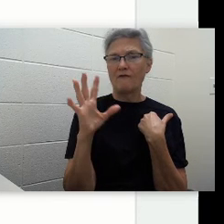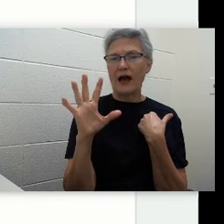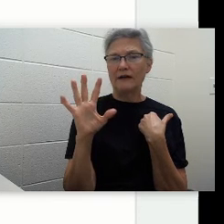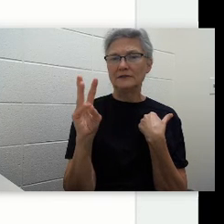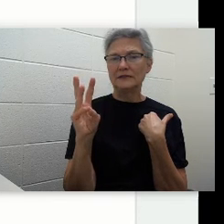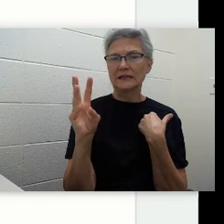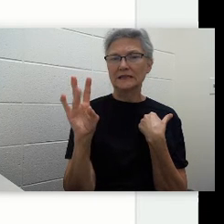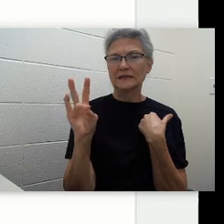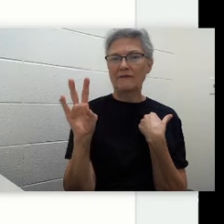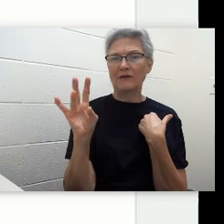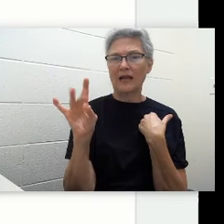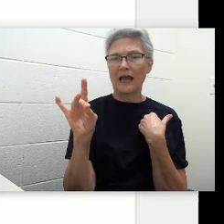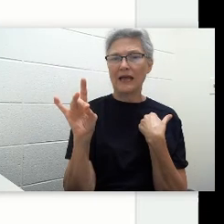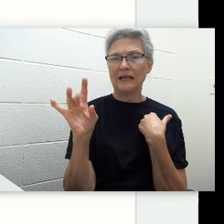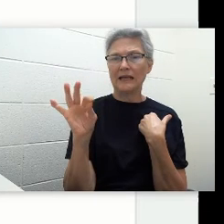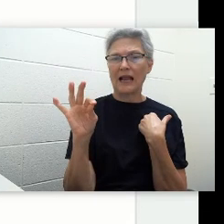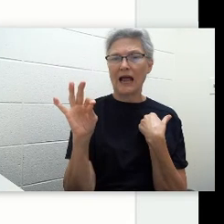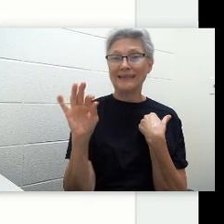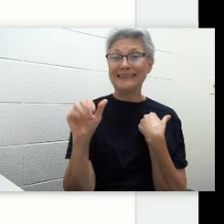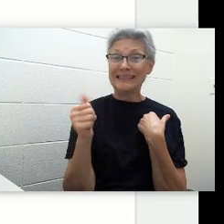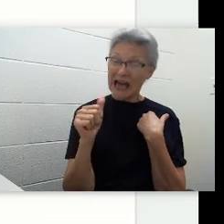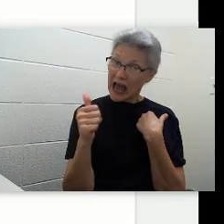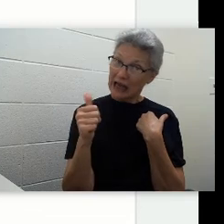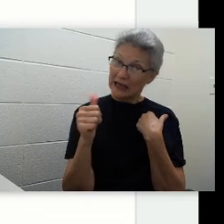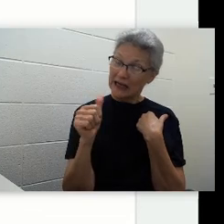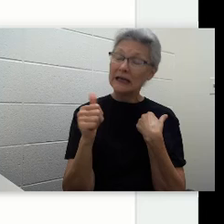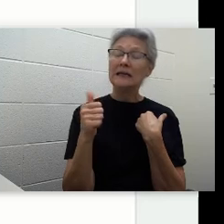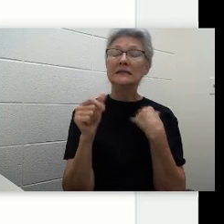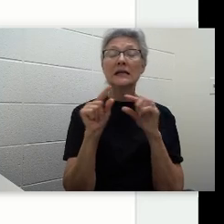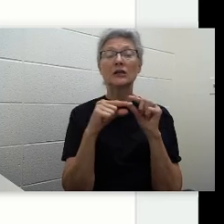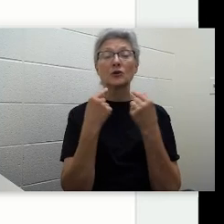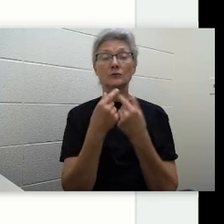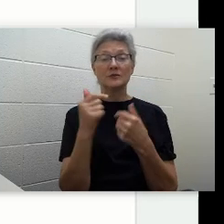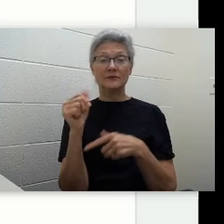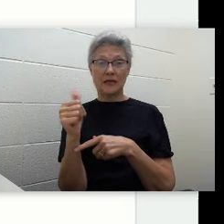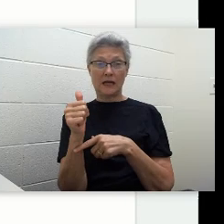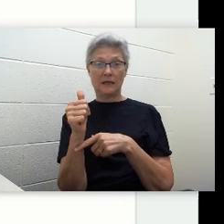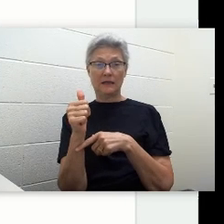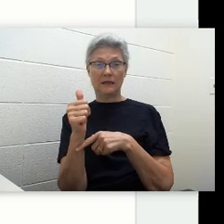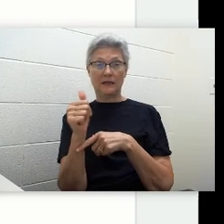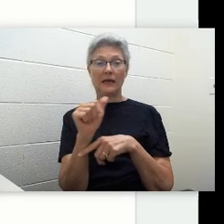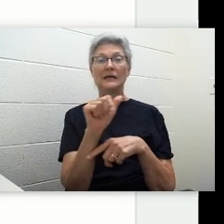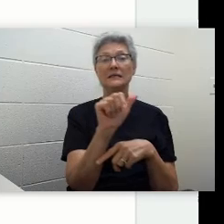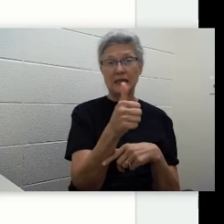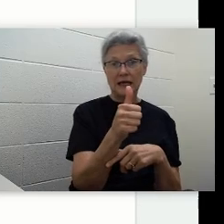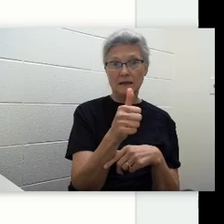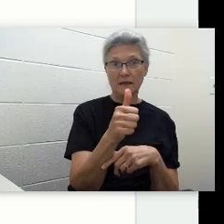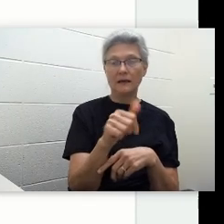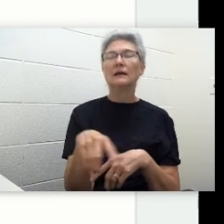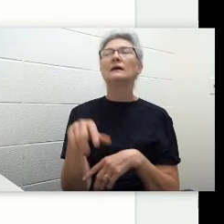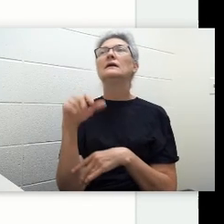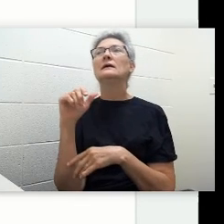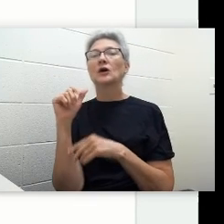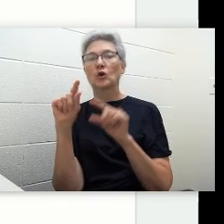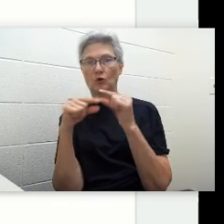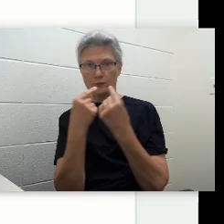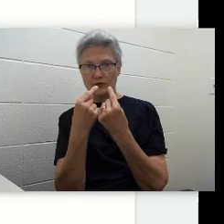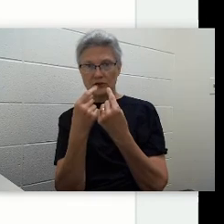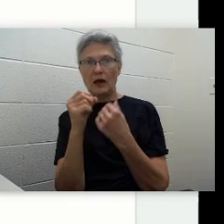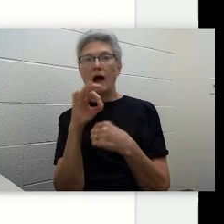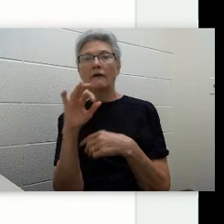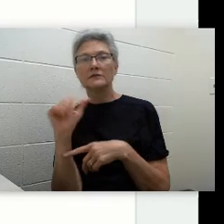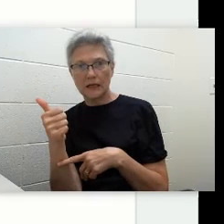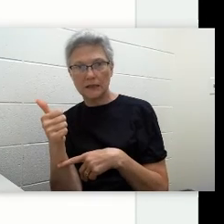4, 5, 6, 7, 8, 9, 10. I have 10 groups of